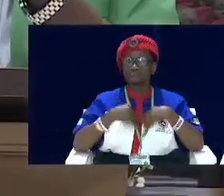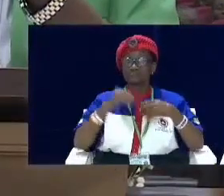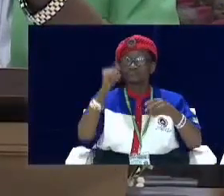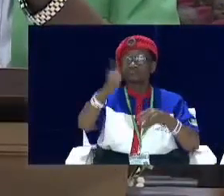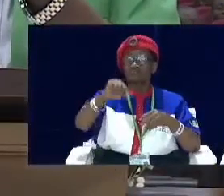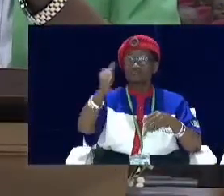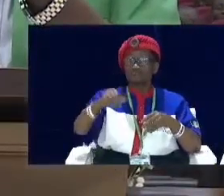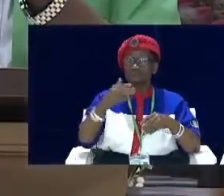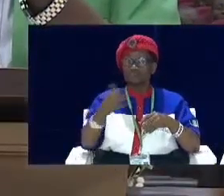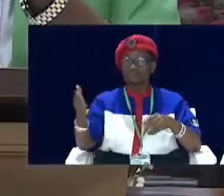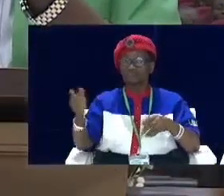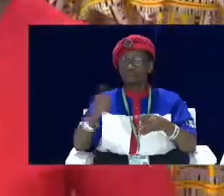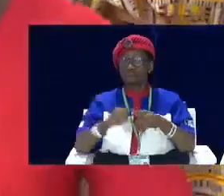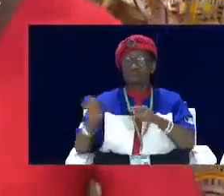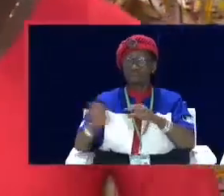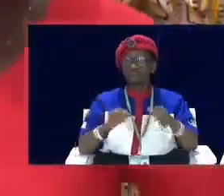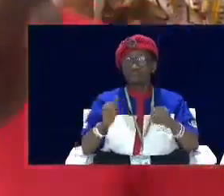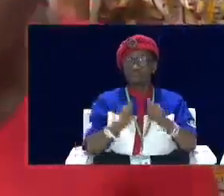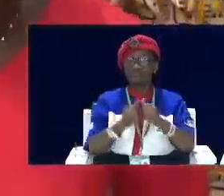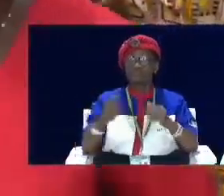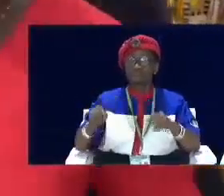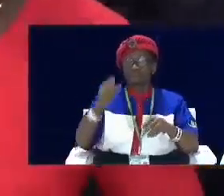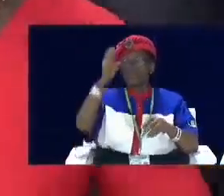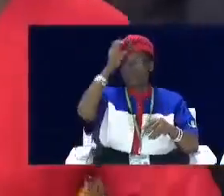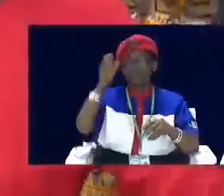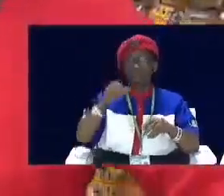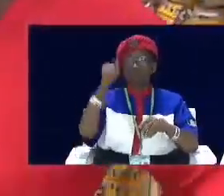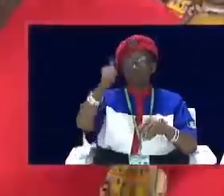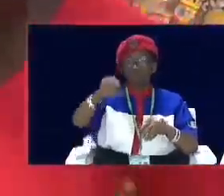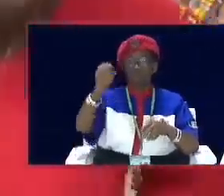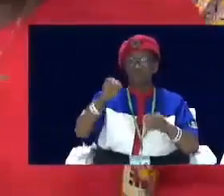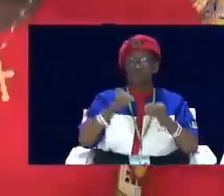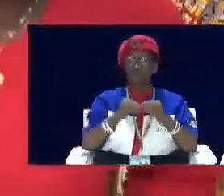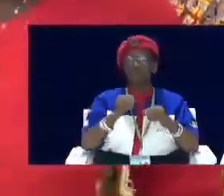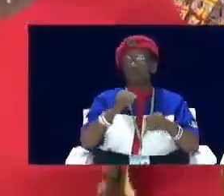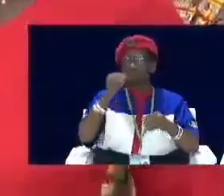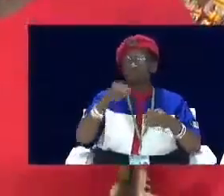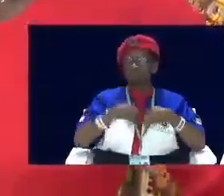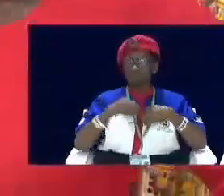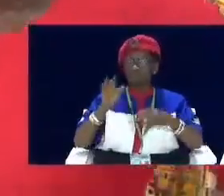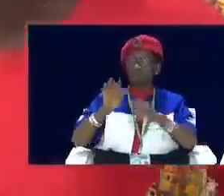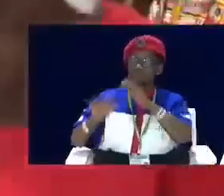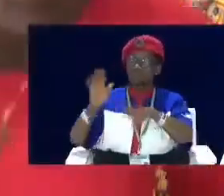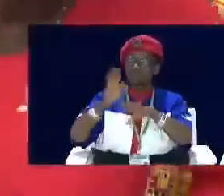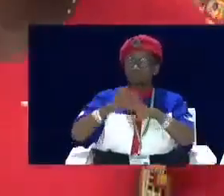anymore. Have mercy on me, Lord. Have mercy on me.